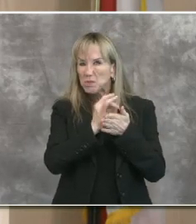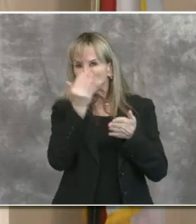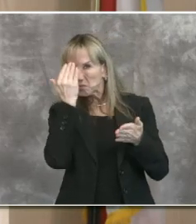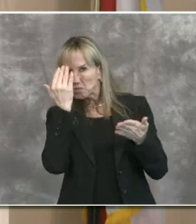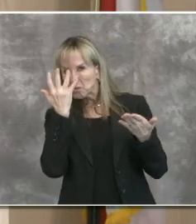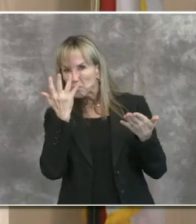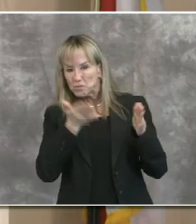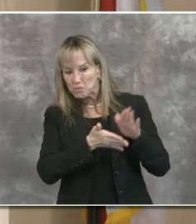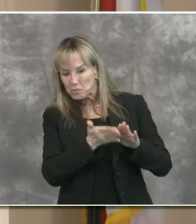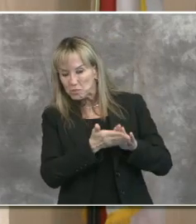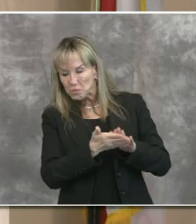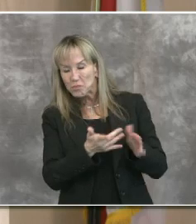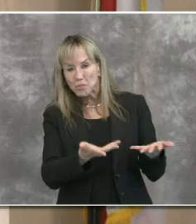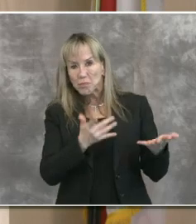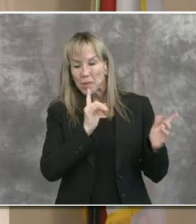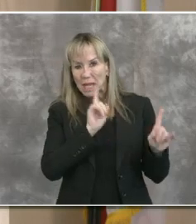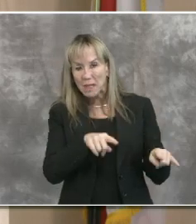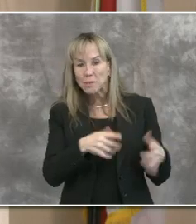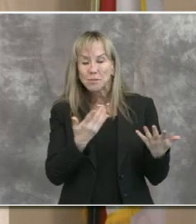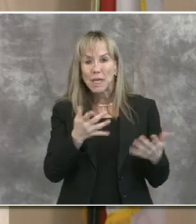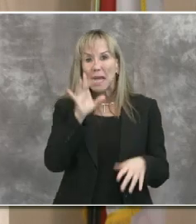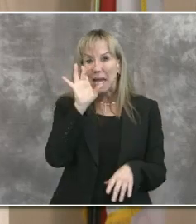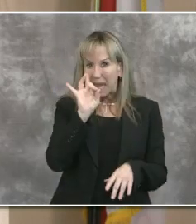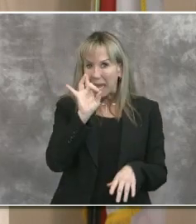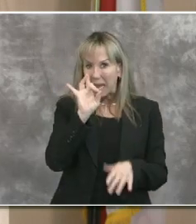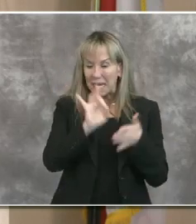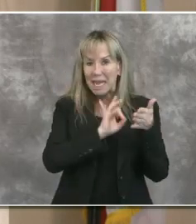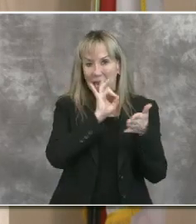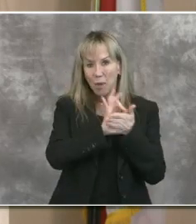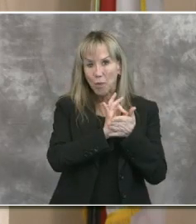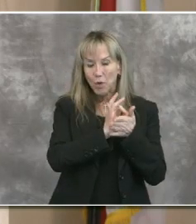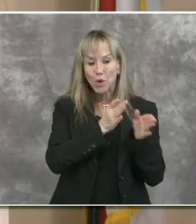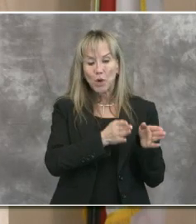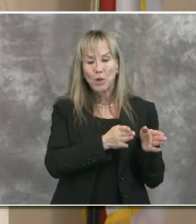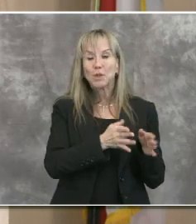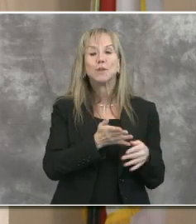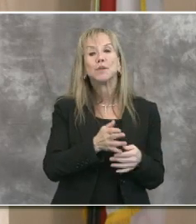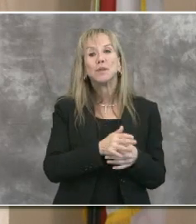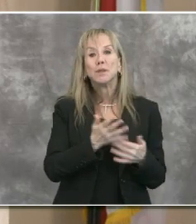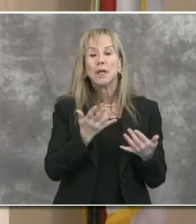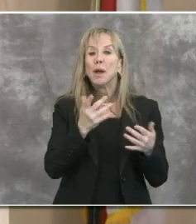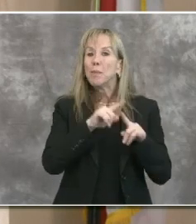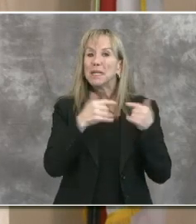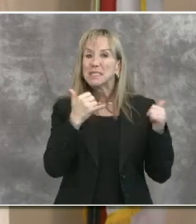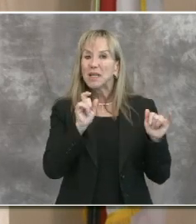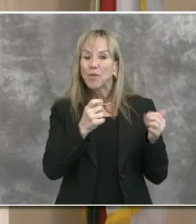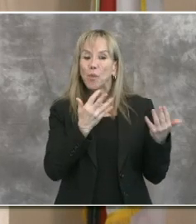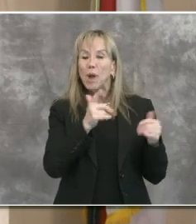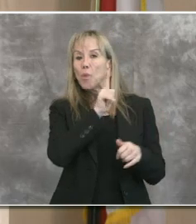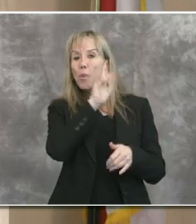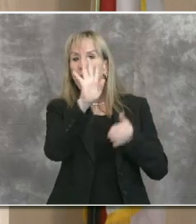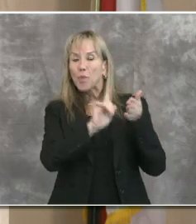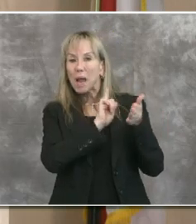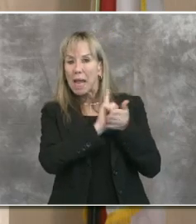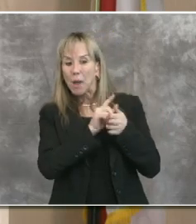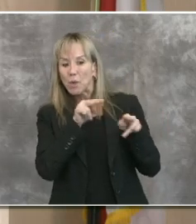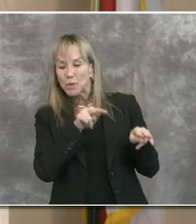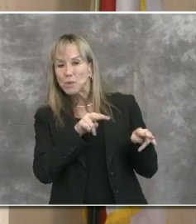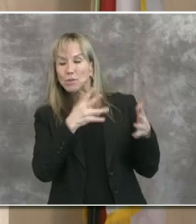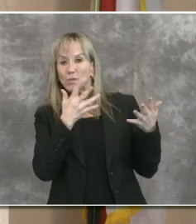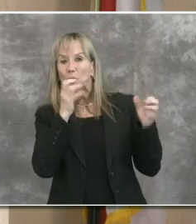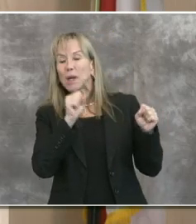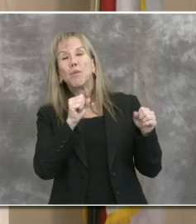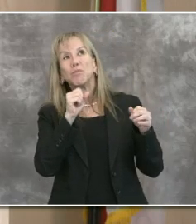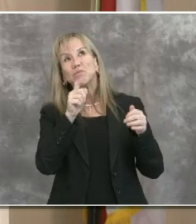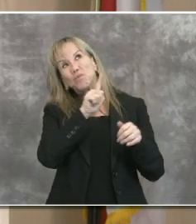to run in one 8-hour period of time, and over a 24-hour period, you can potentially double